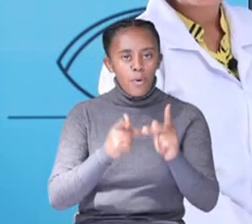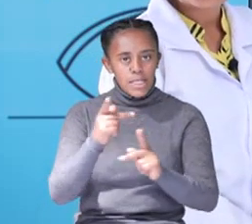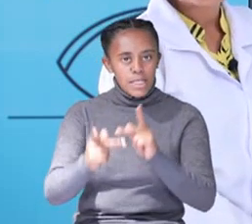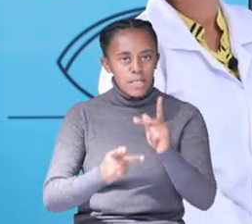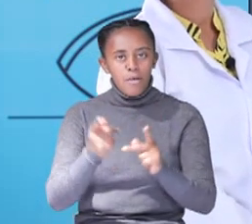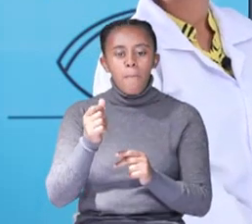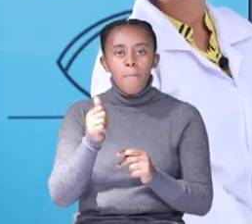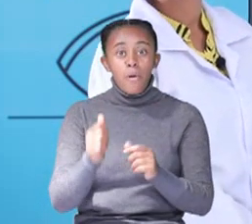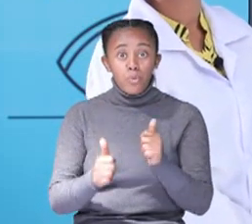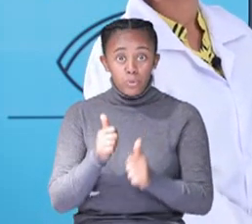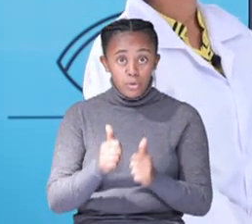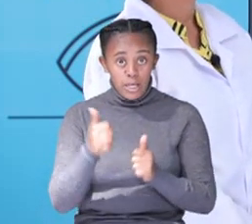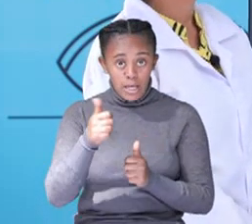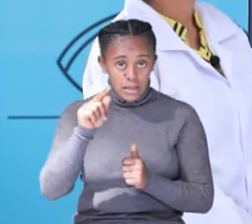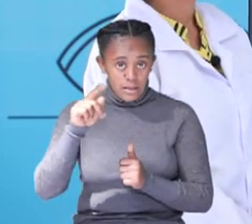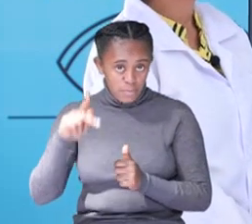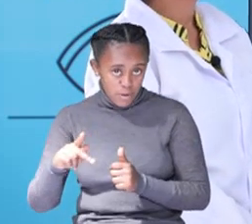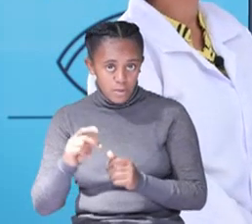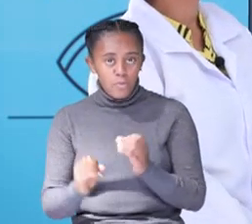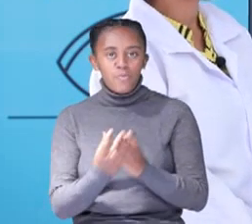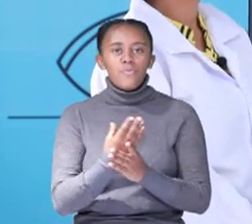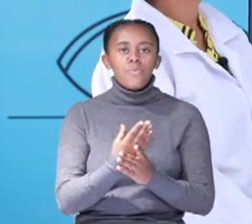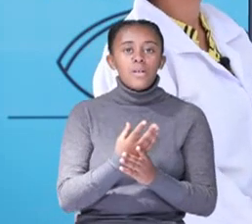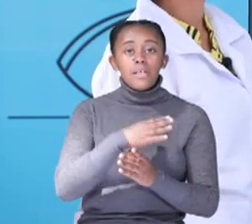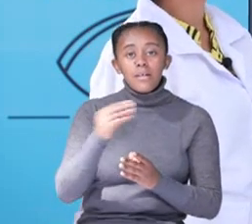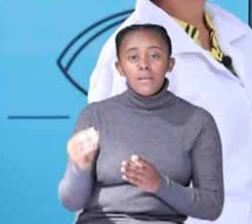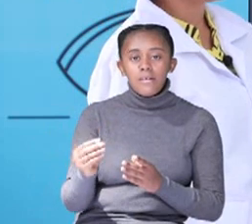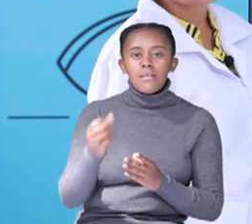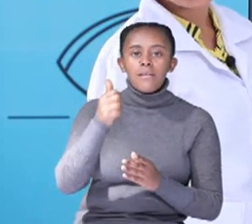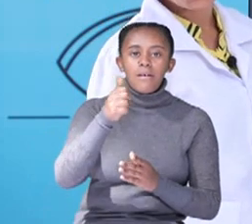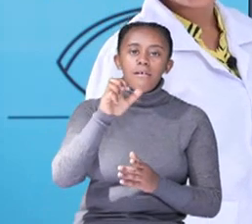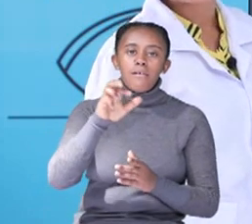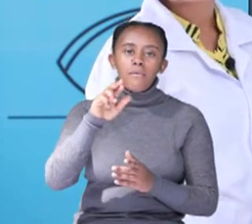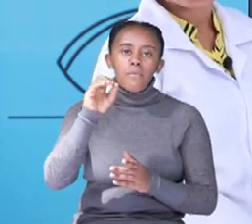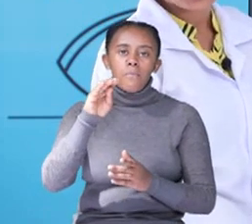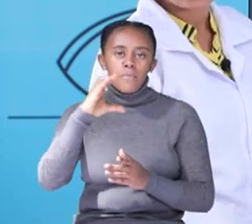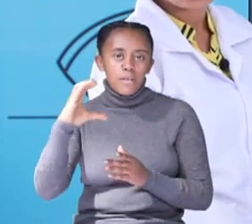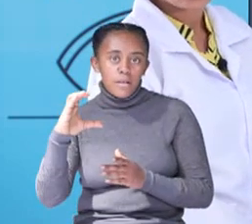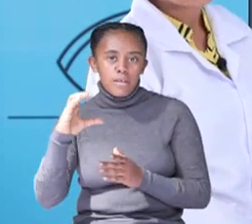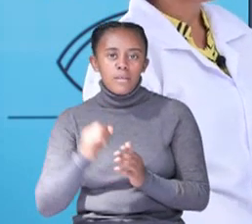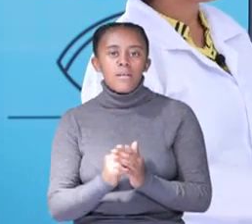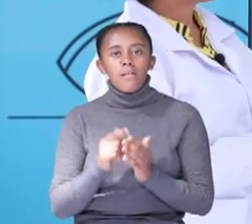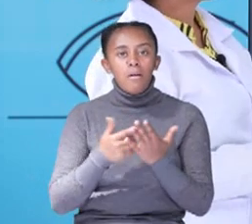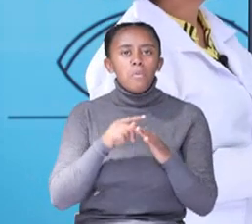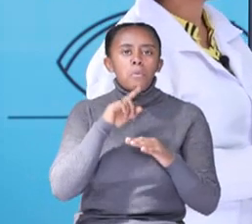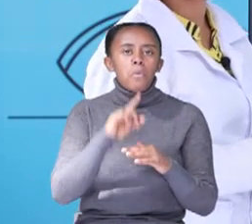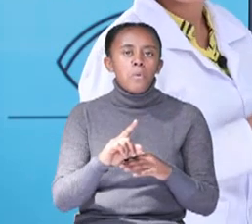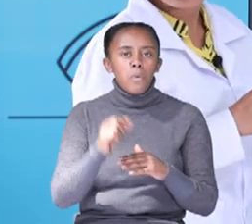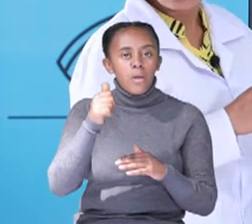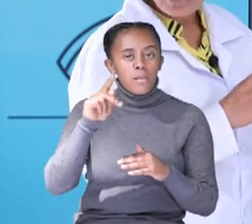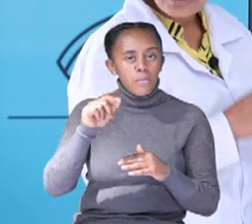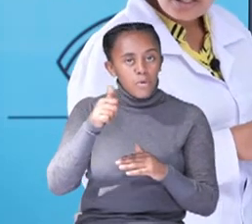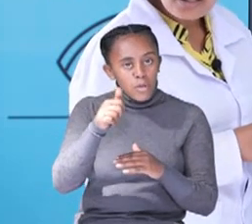which ATP is produced in aerobic respiration is by using Atp synthase. Atp